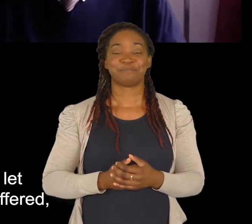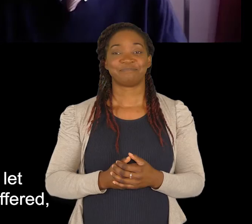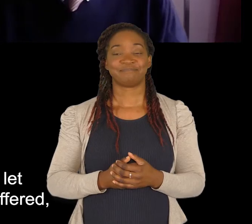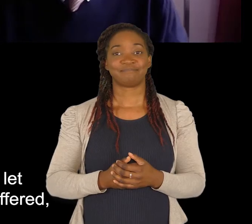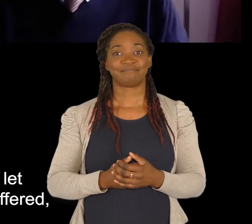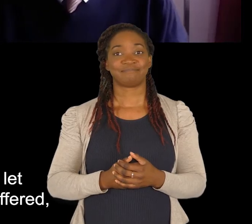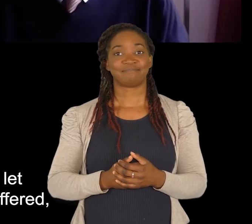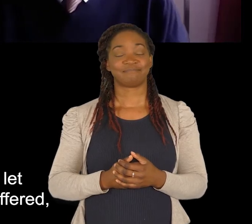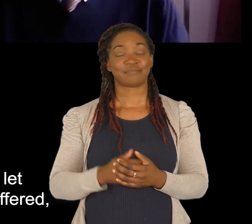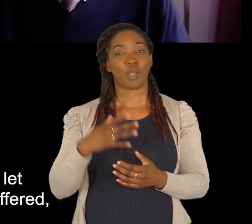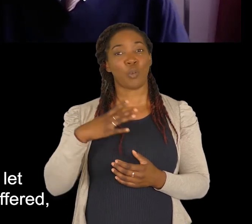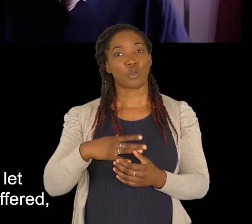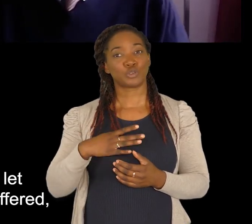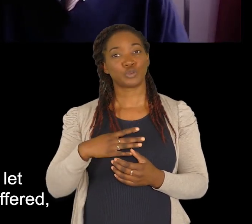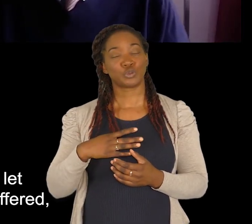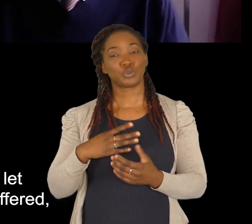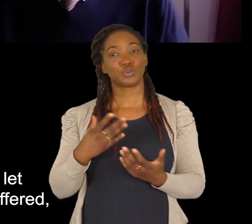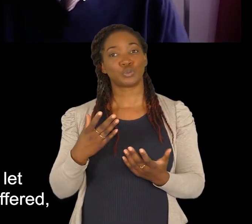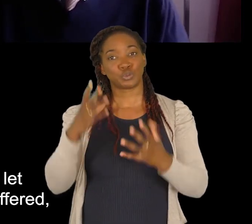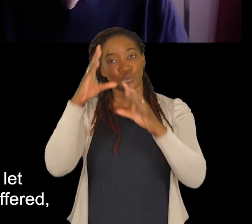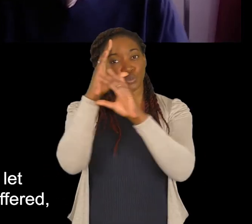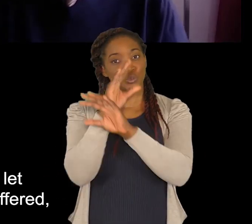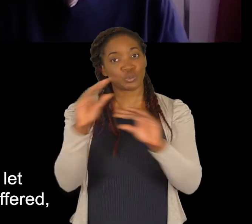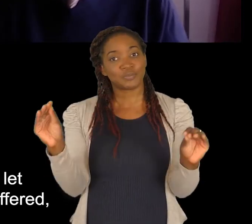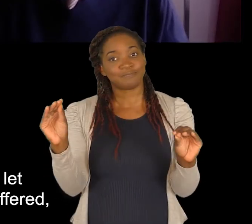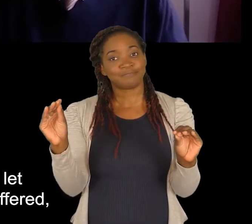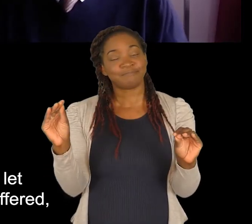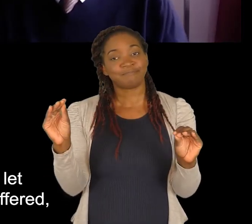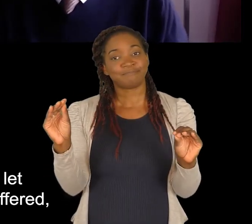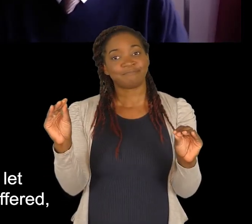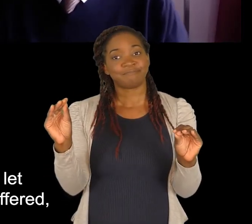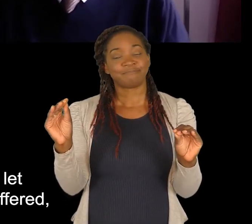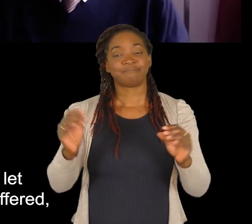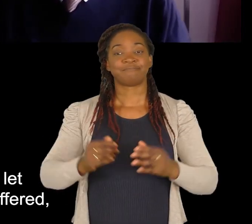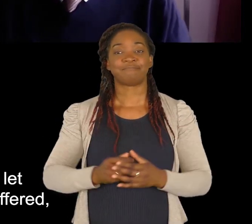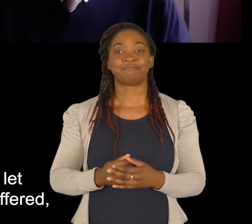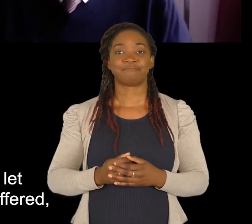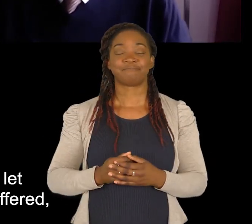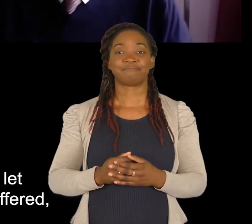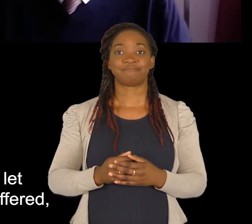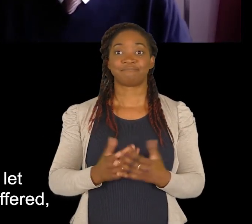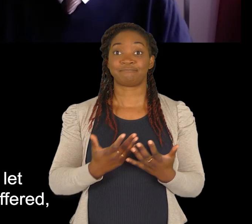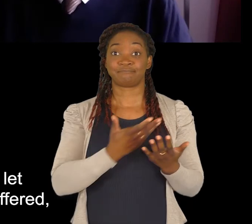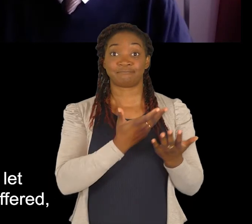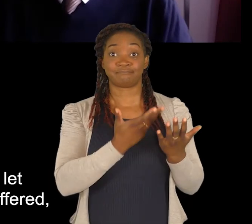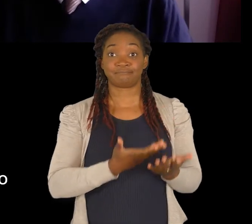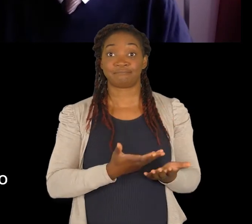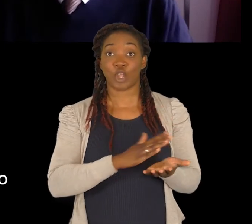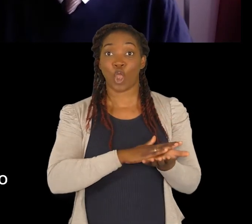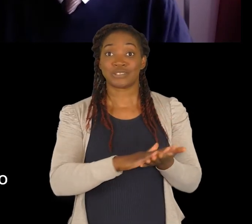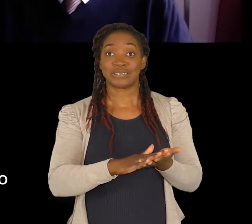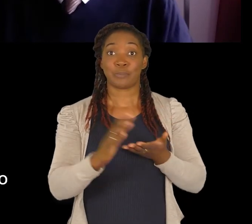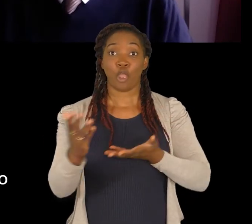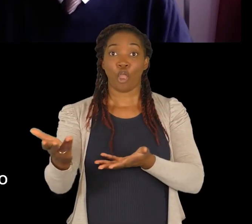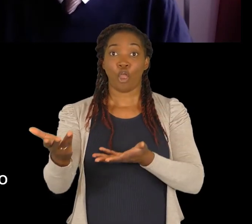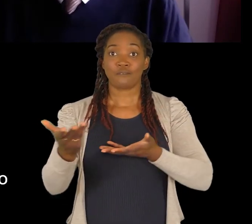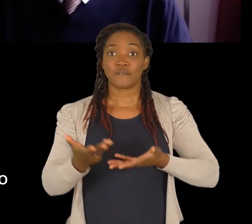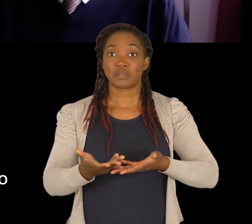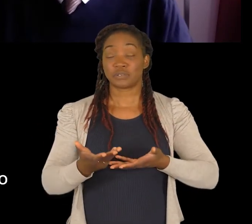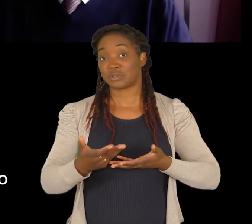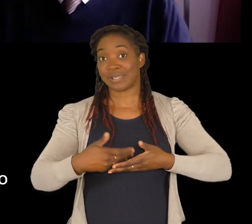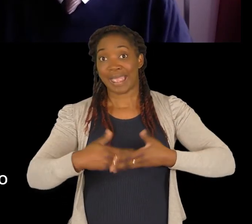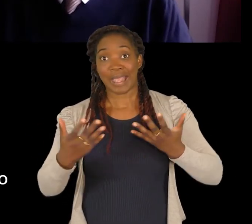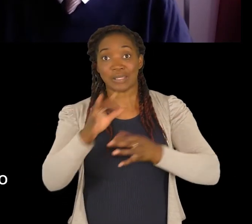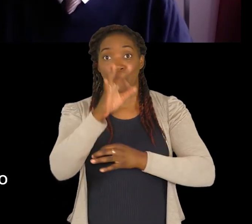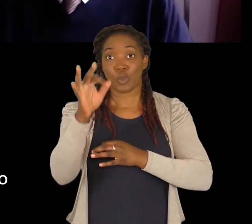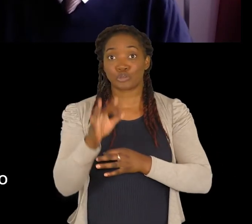Hardeep. I also just wanted to let everyone know that, you know, Hardeep has offered, if you've got any questions